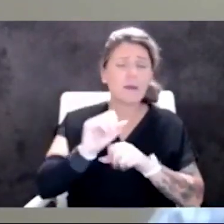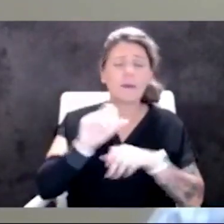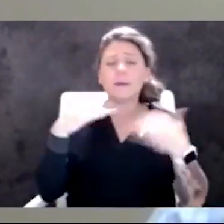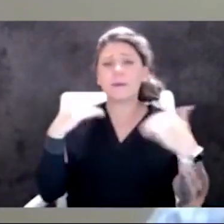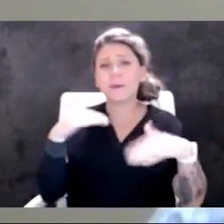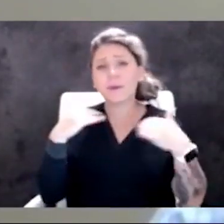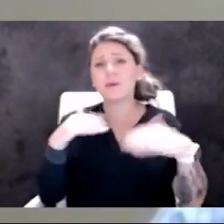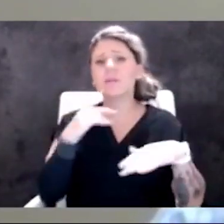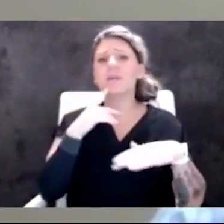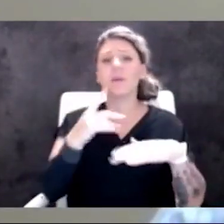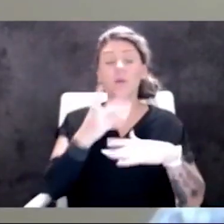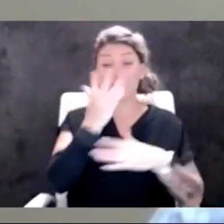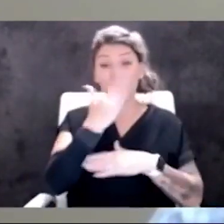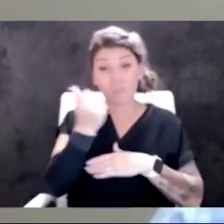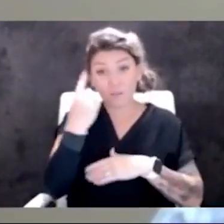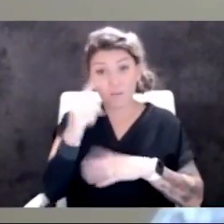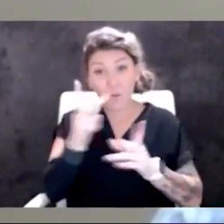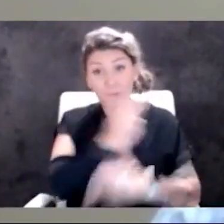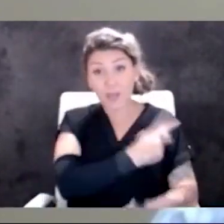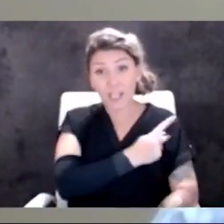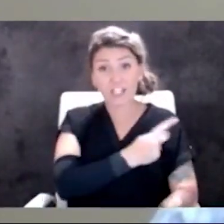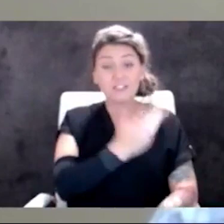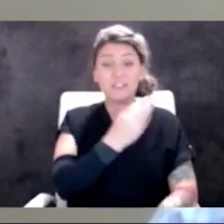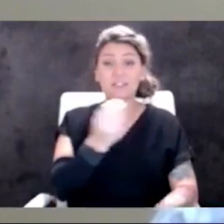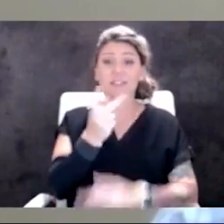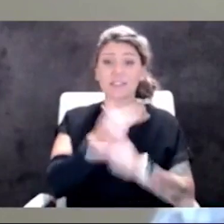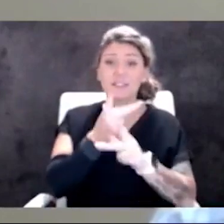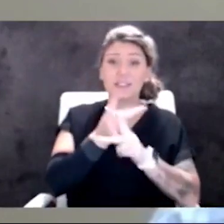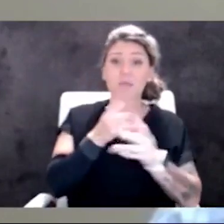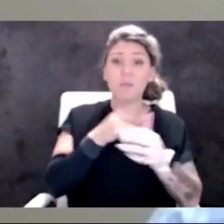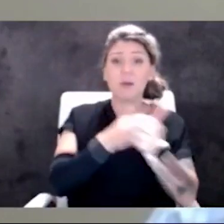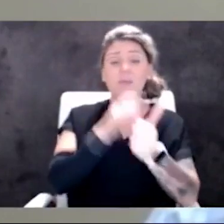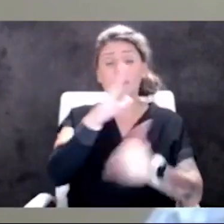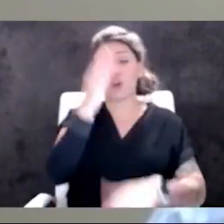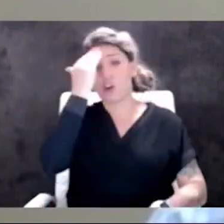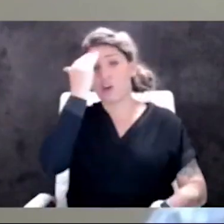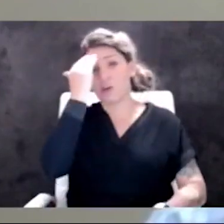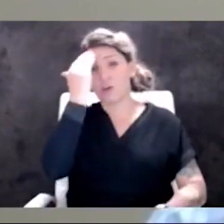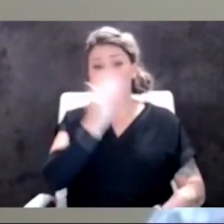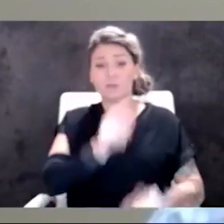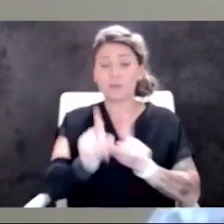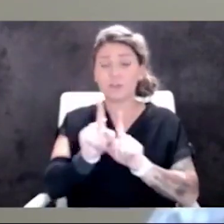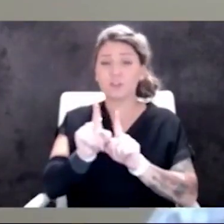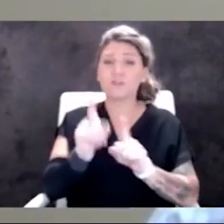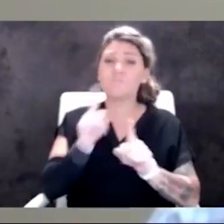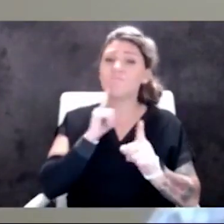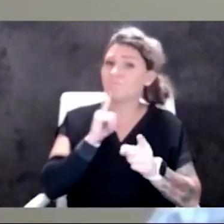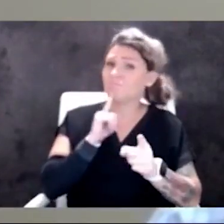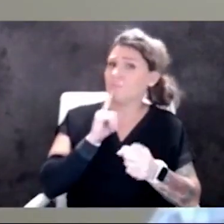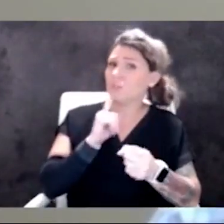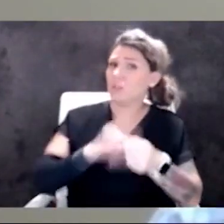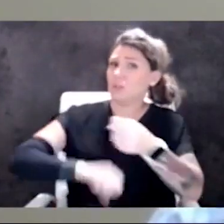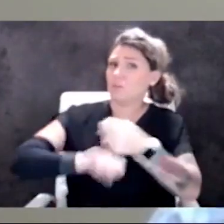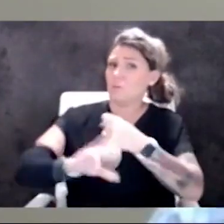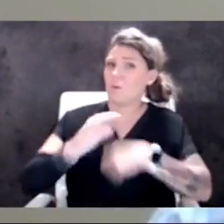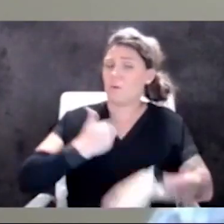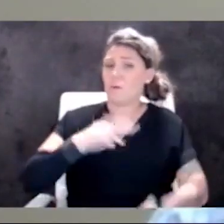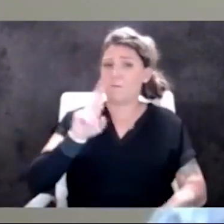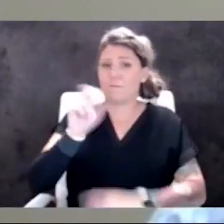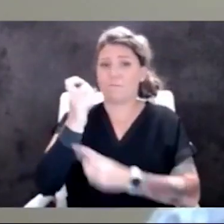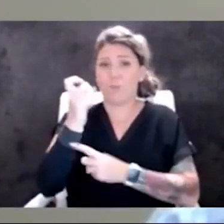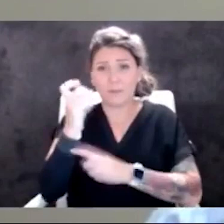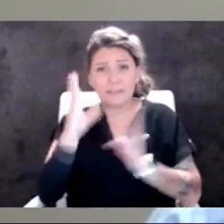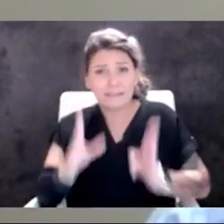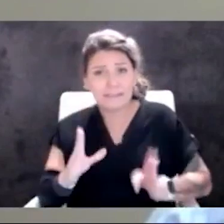for the patients and keeping up to date on their knowledge. And I'd also give credit to our pharmacists who are giving us backup. And then that's the